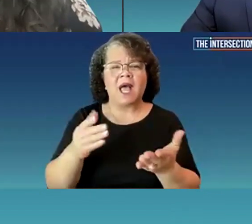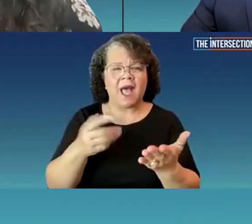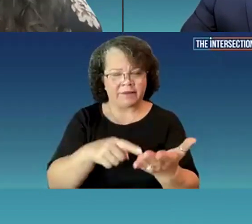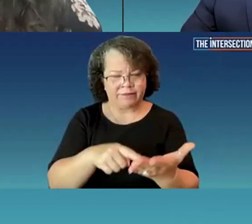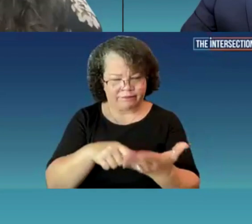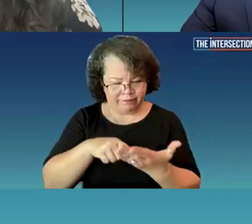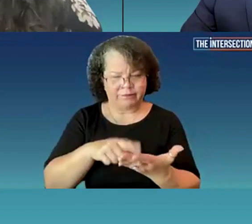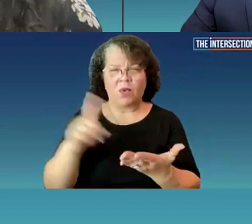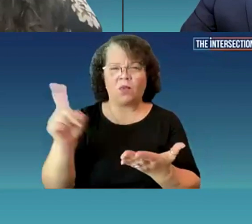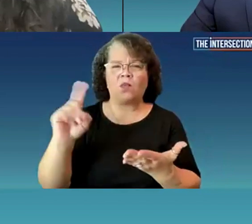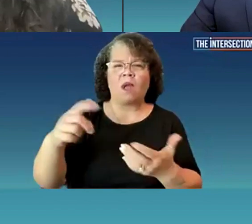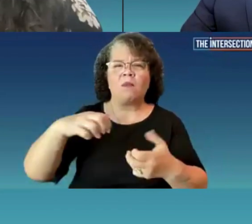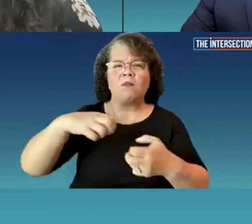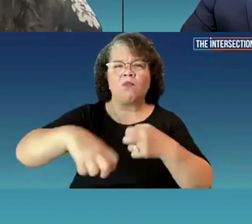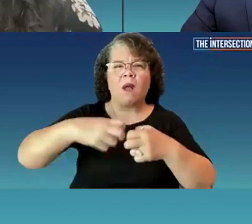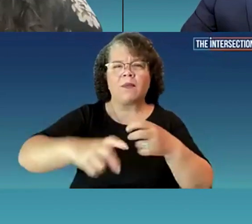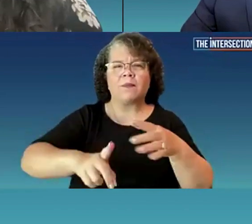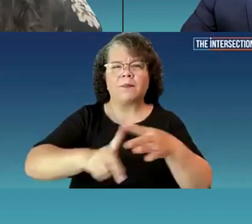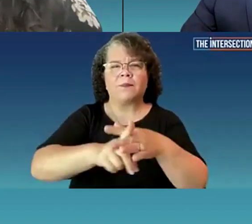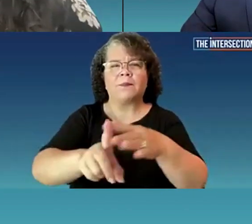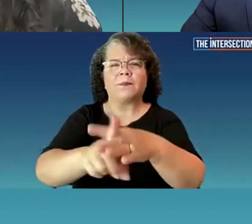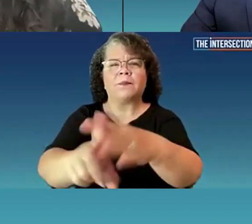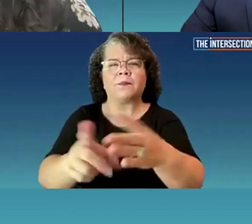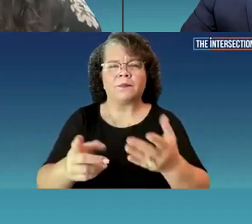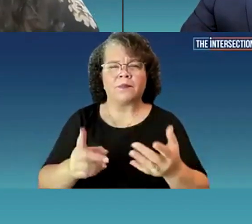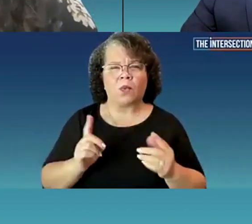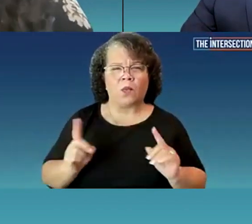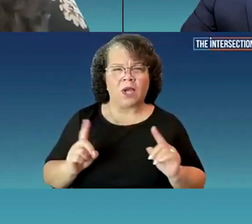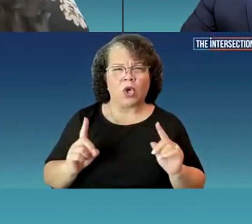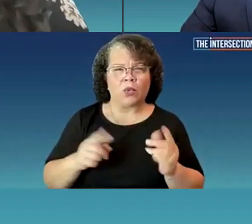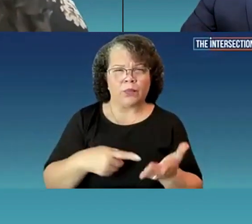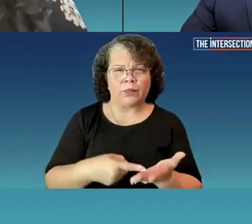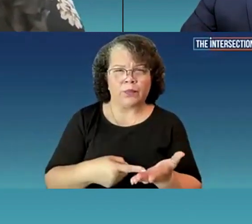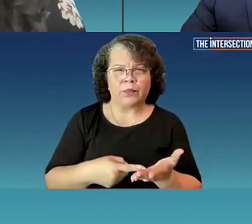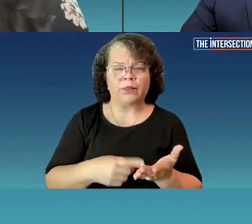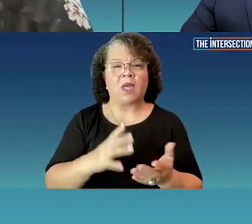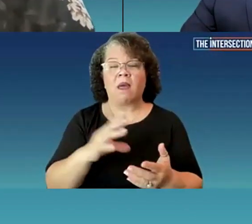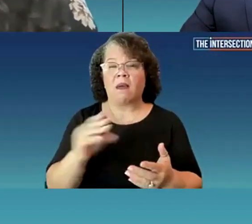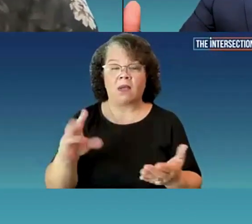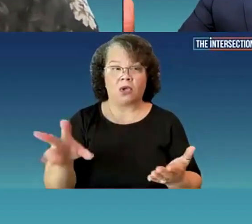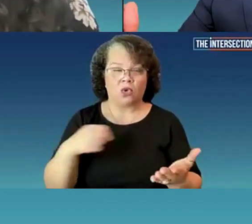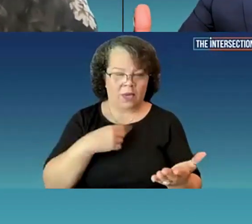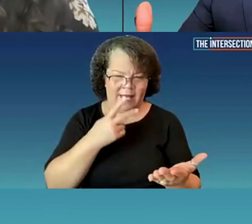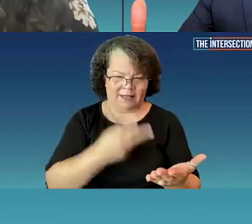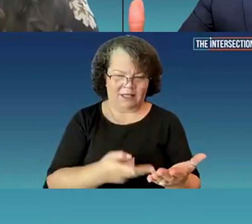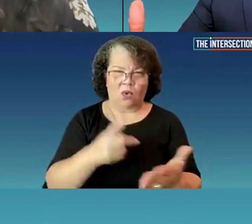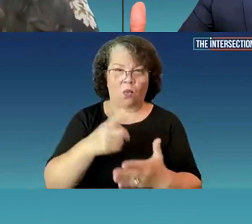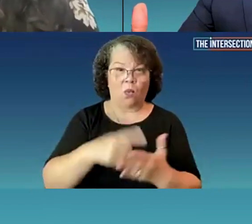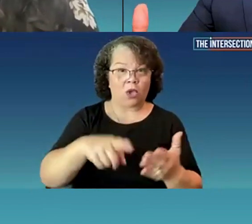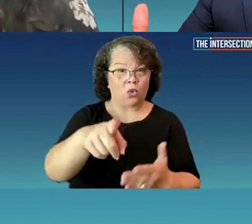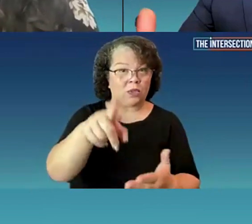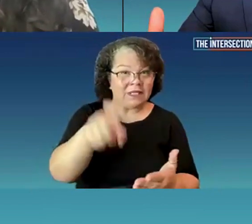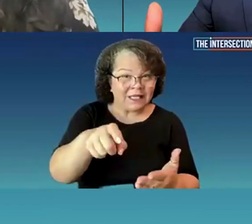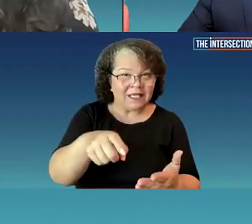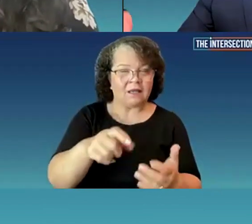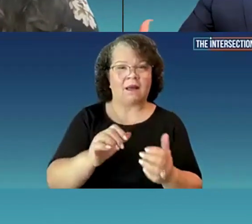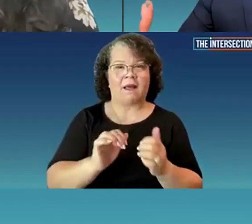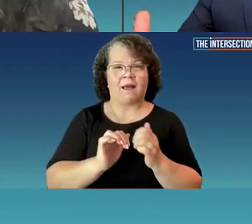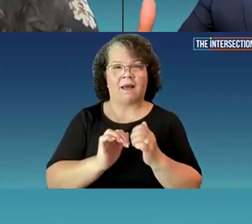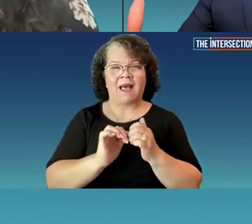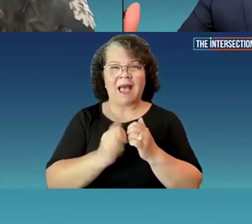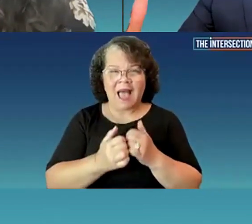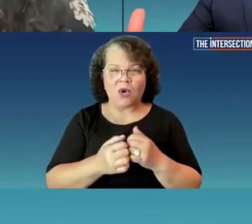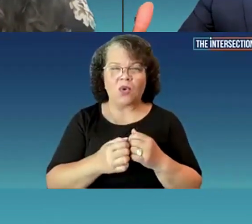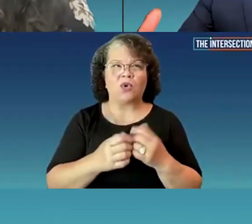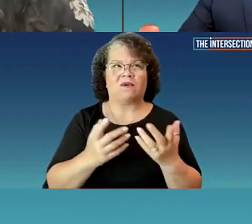the problem is, and you can't really see the data that you need. So how do you effectively